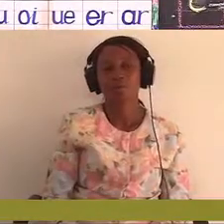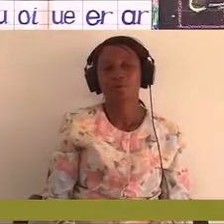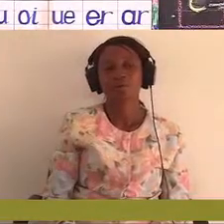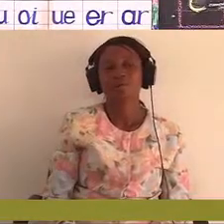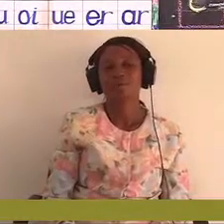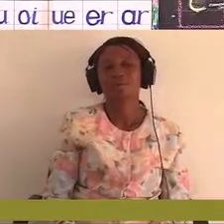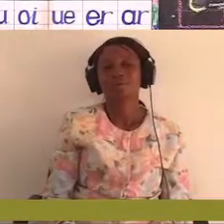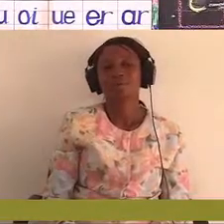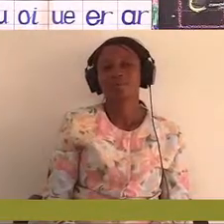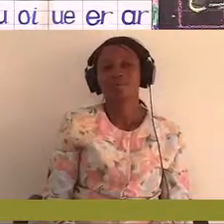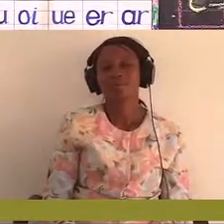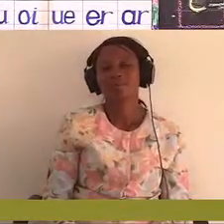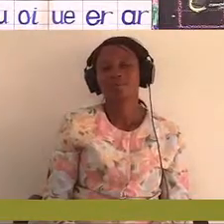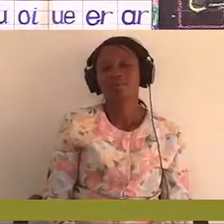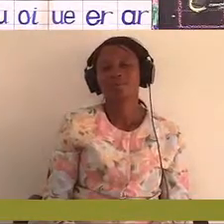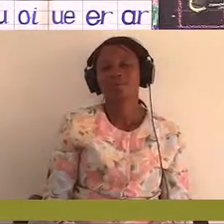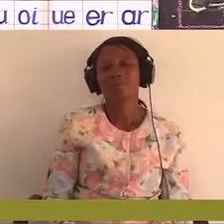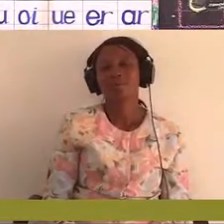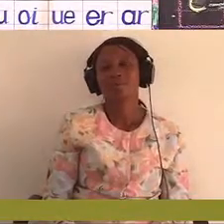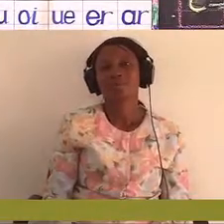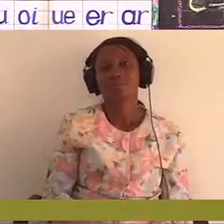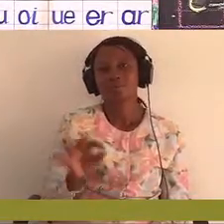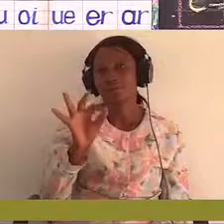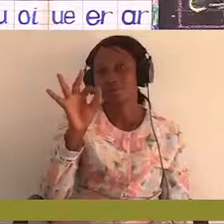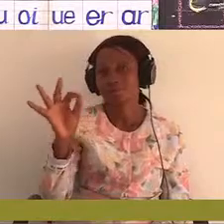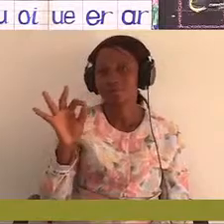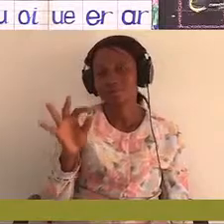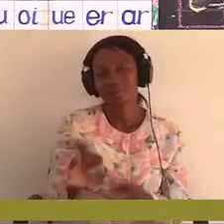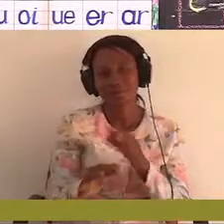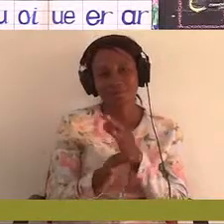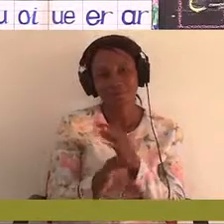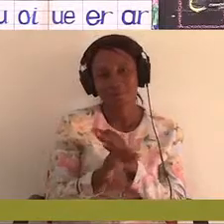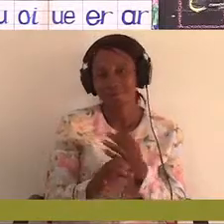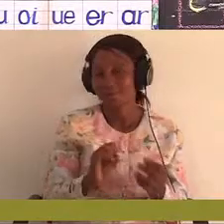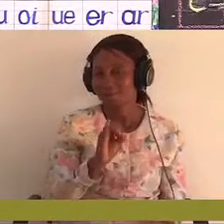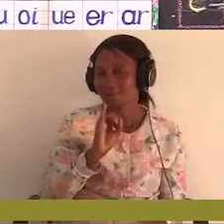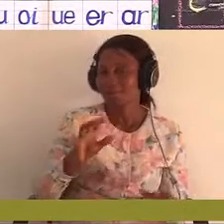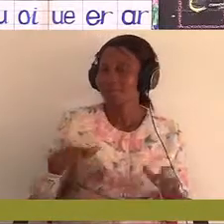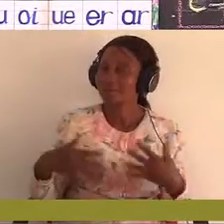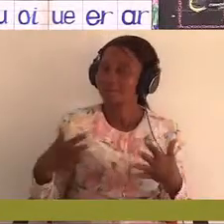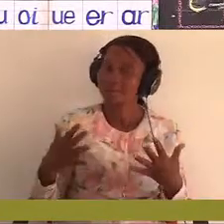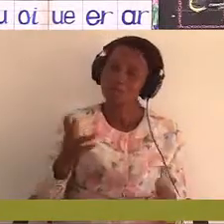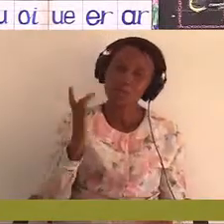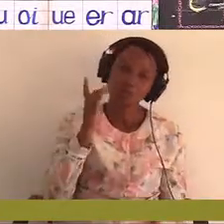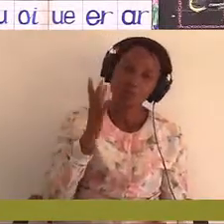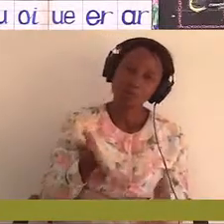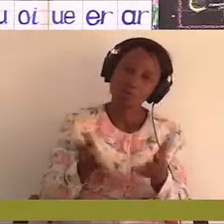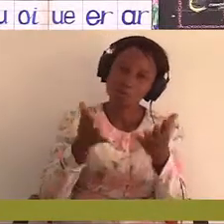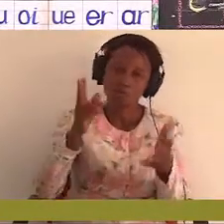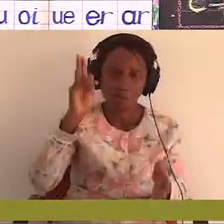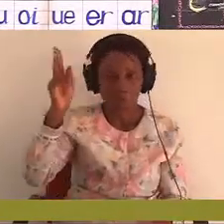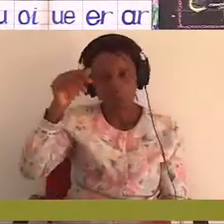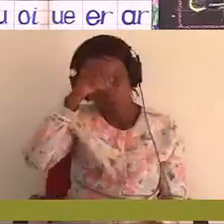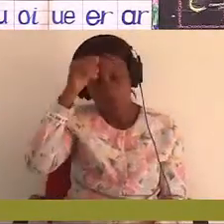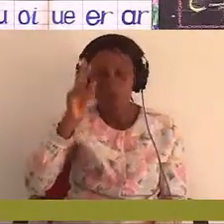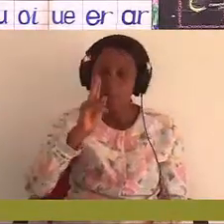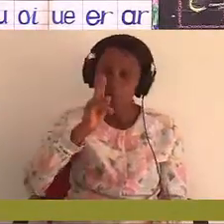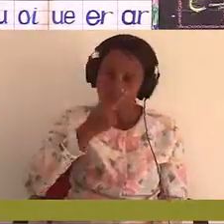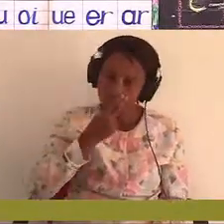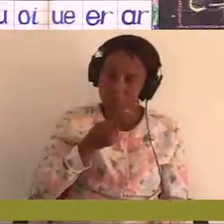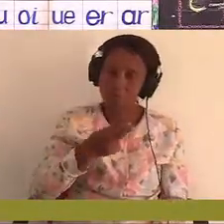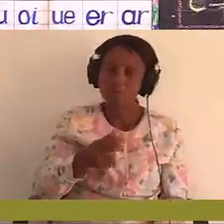I'm very happy when you are given an assignment, try your best and do the